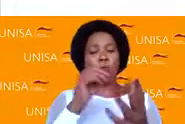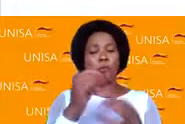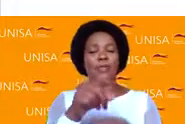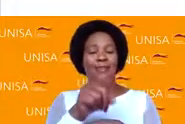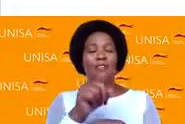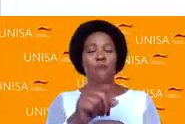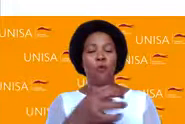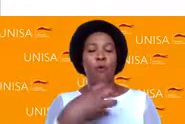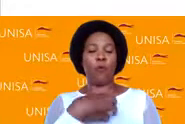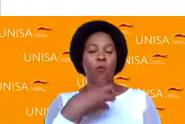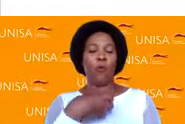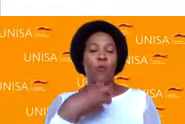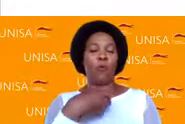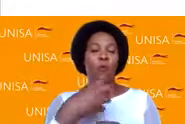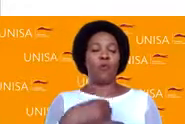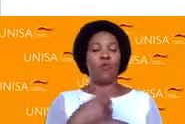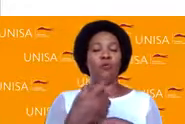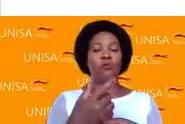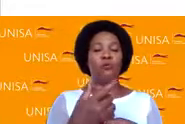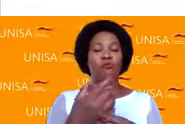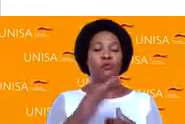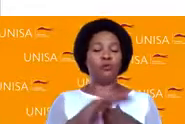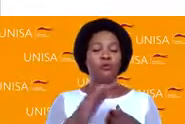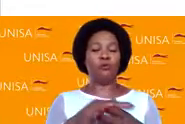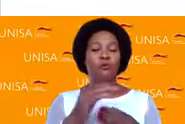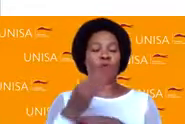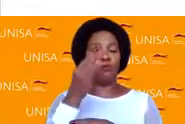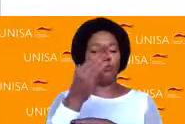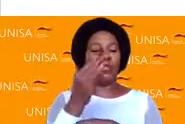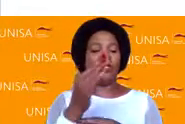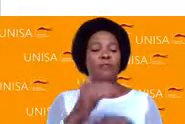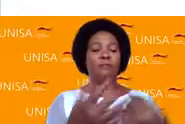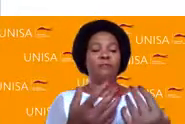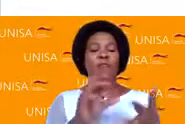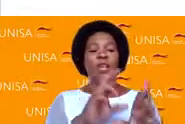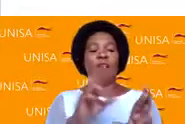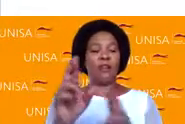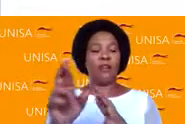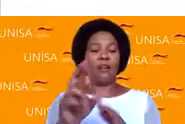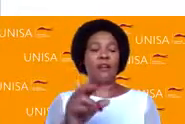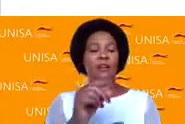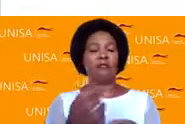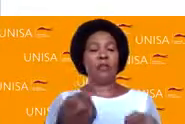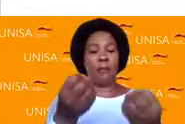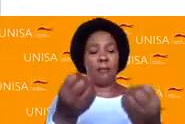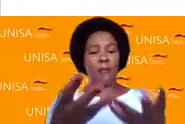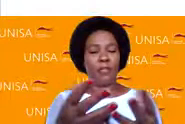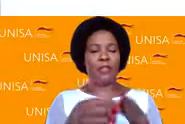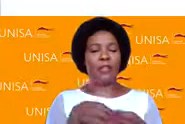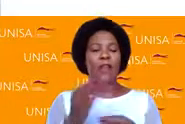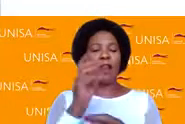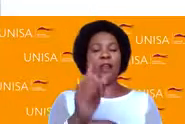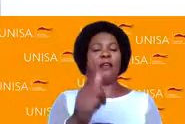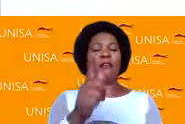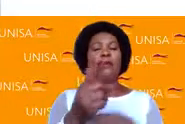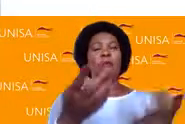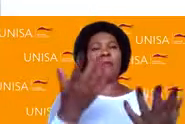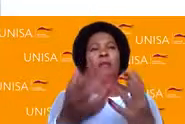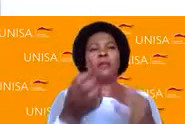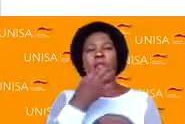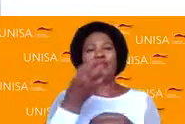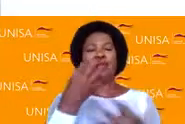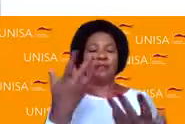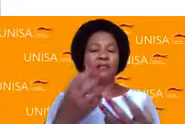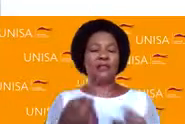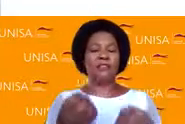there is something that went wrong during, you submitted, and then later on, let's say perhaps there was a